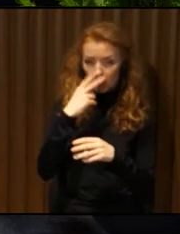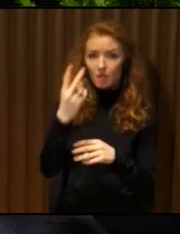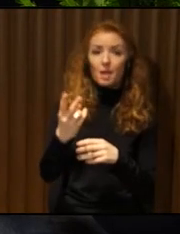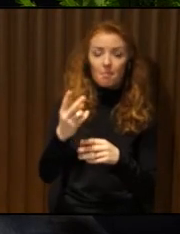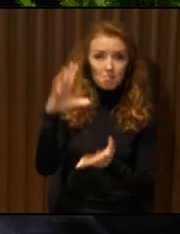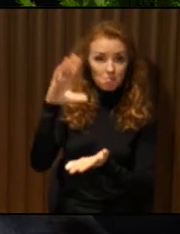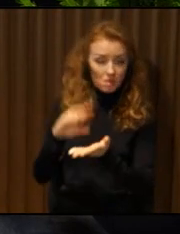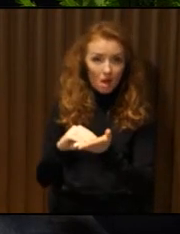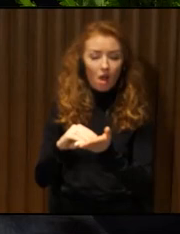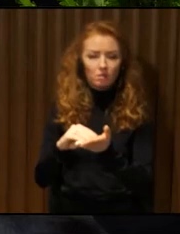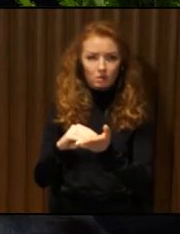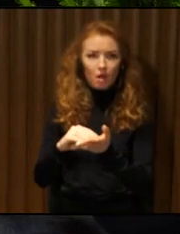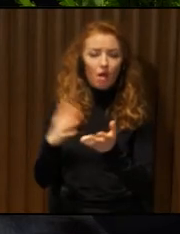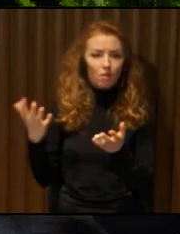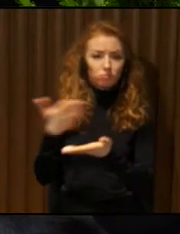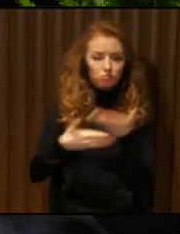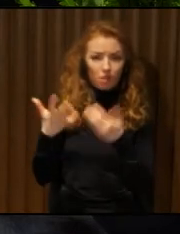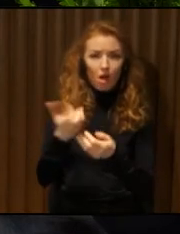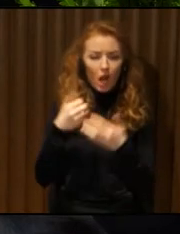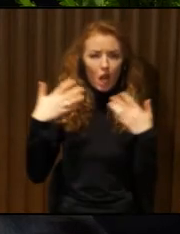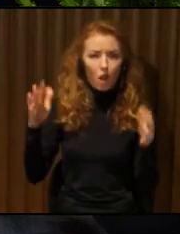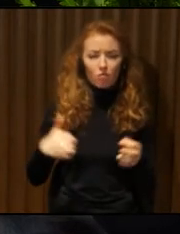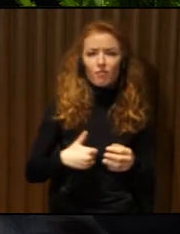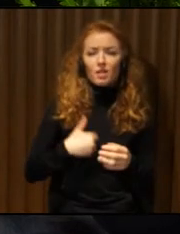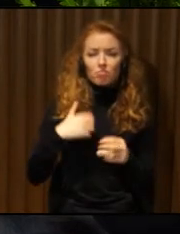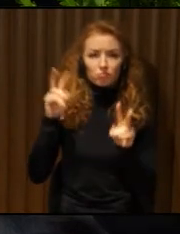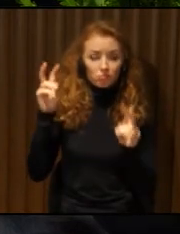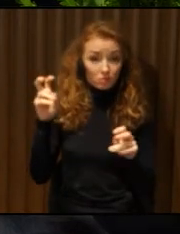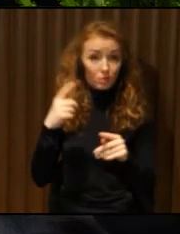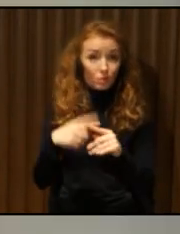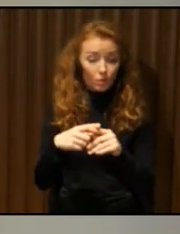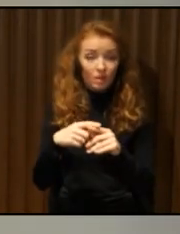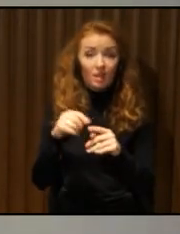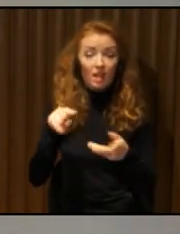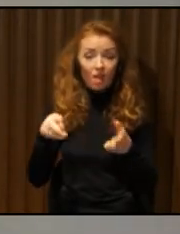is like 10 times bigger than Latvia's budget. Can I tell you a small secret?